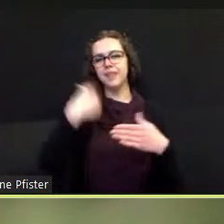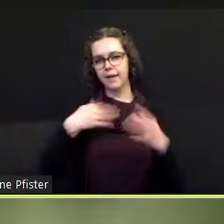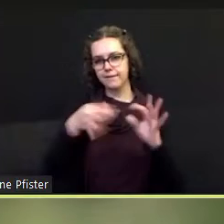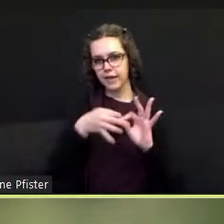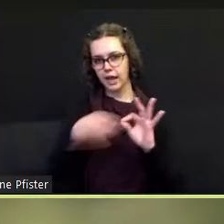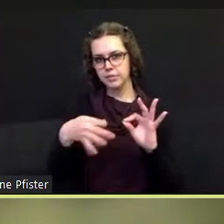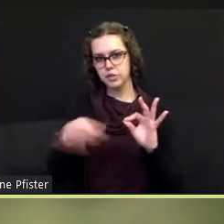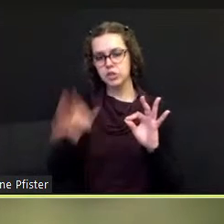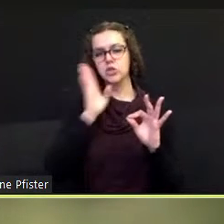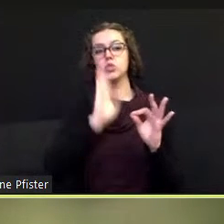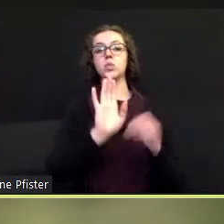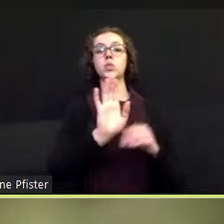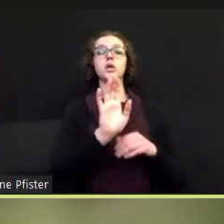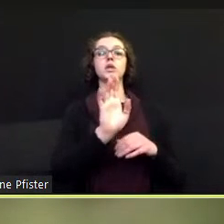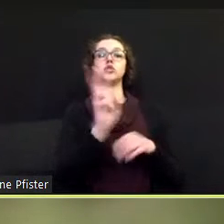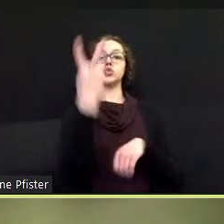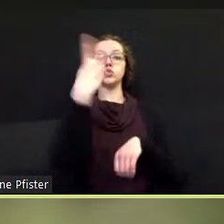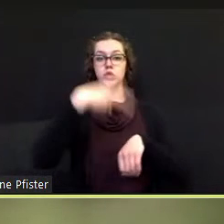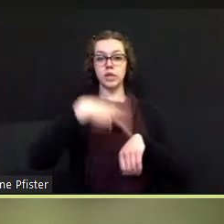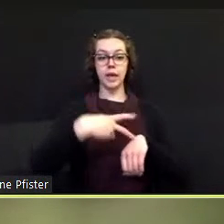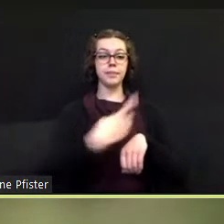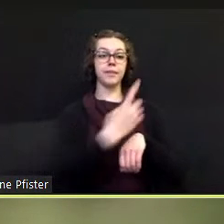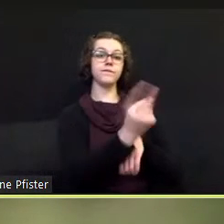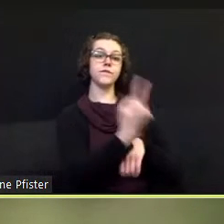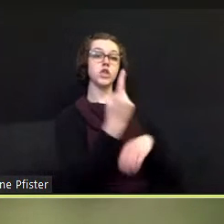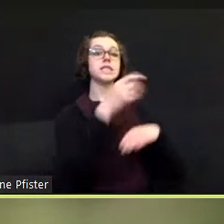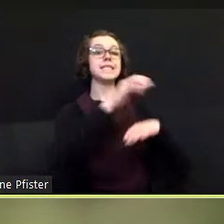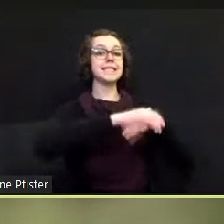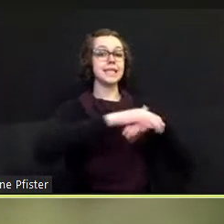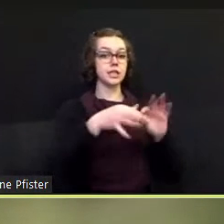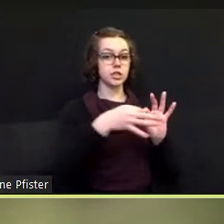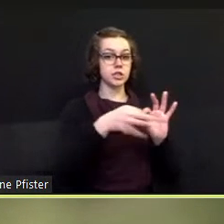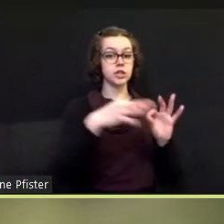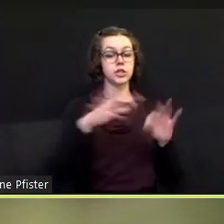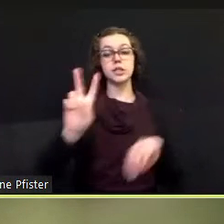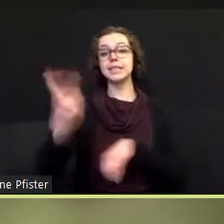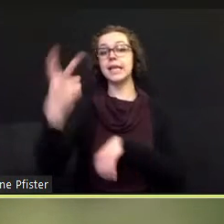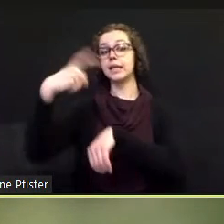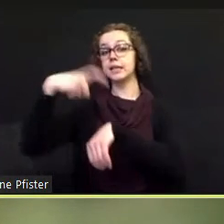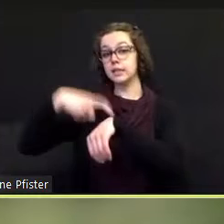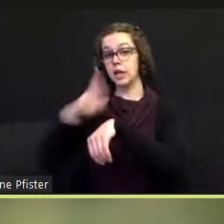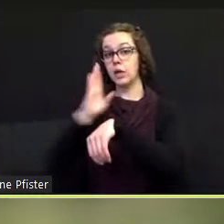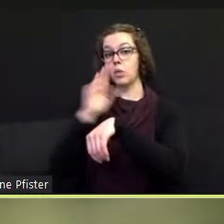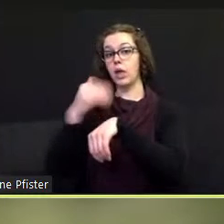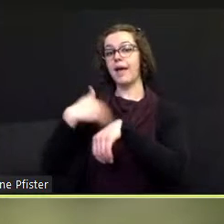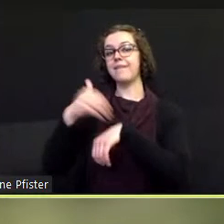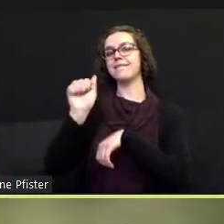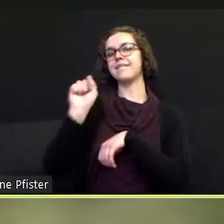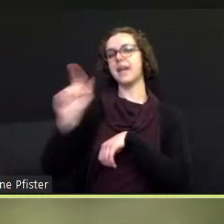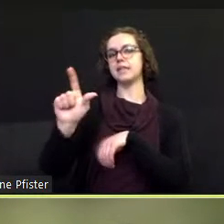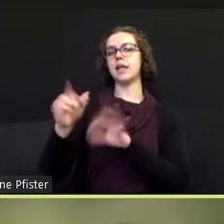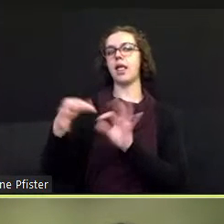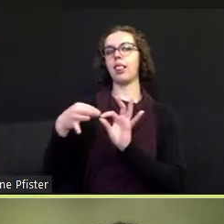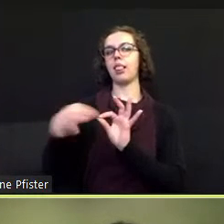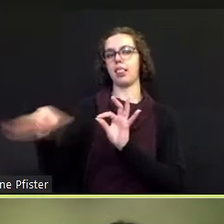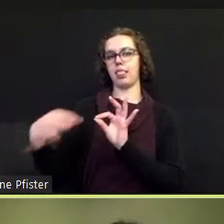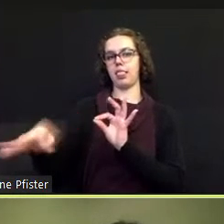twice, first with the English subtitles, and the second time it will play with ASL